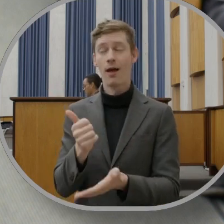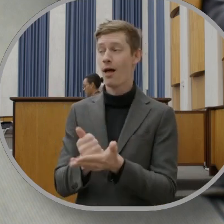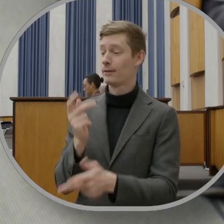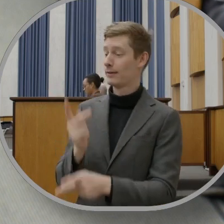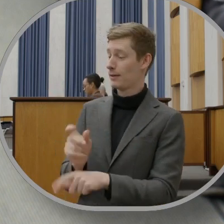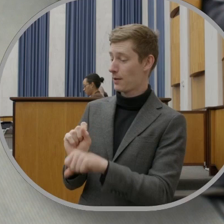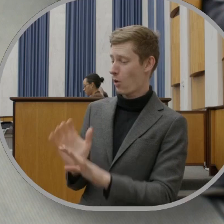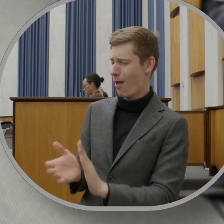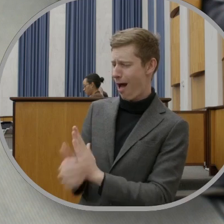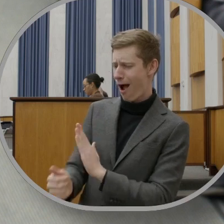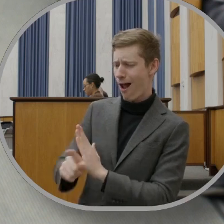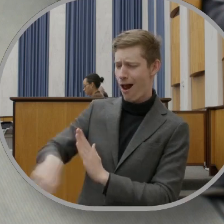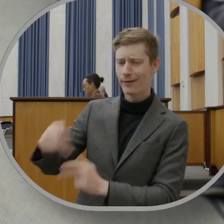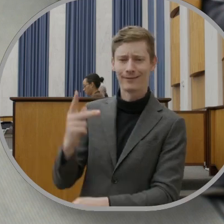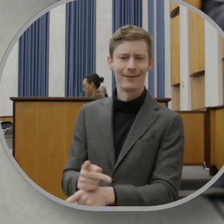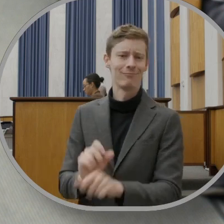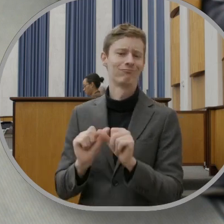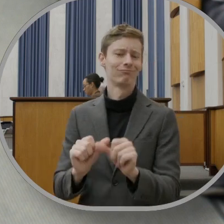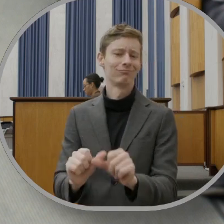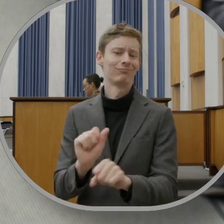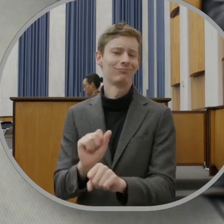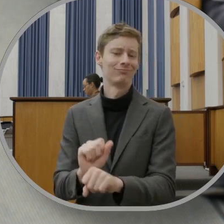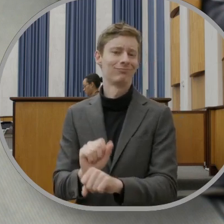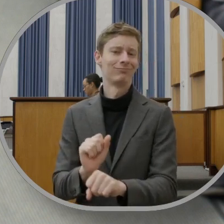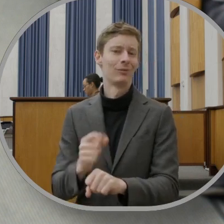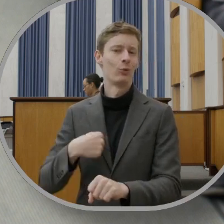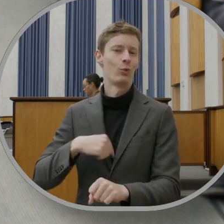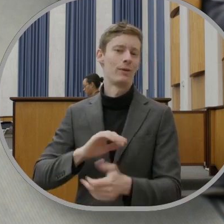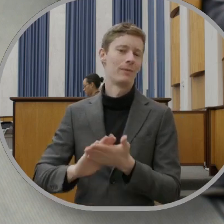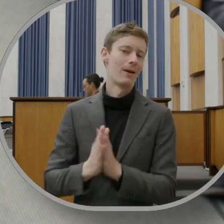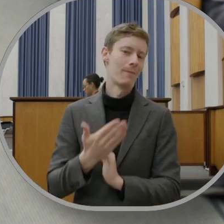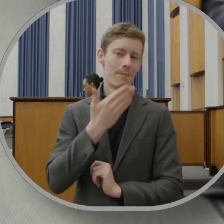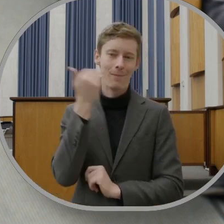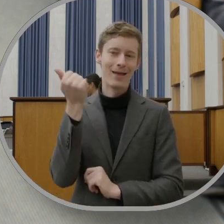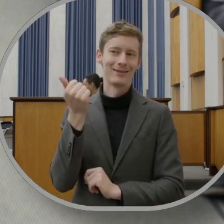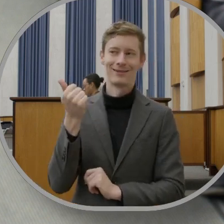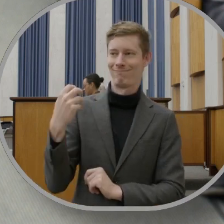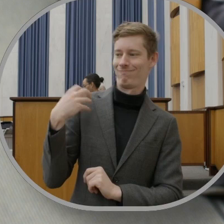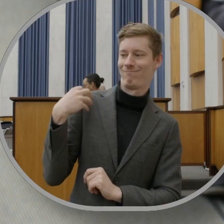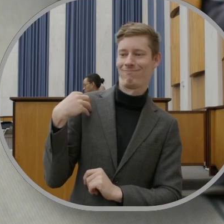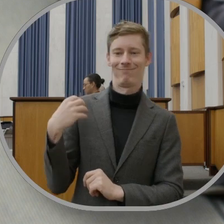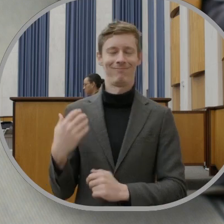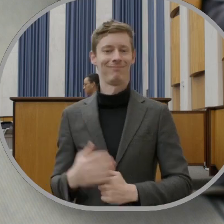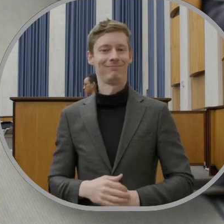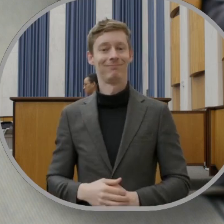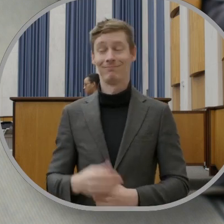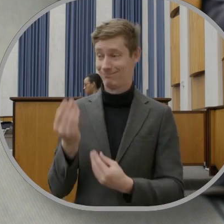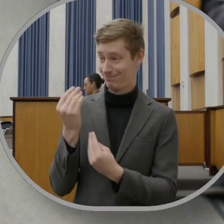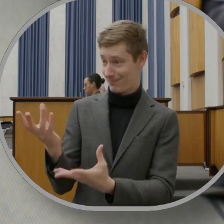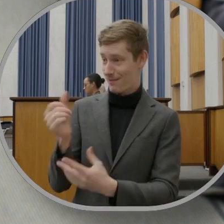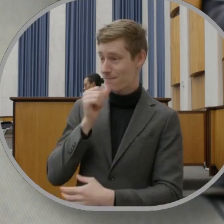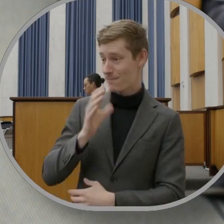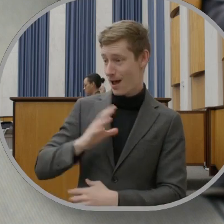we need, and move us toward becoming an employer of choice. Madam President, bargaining was